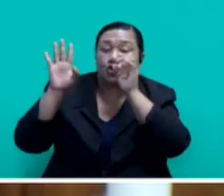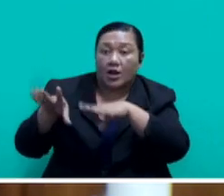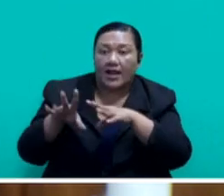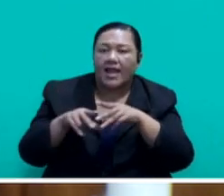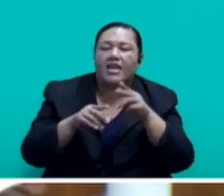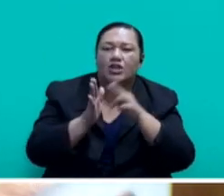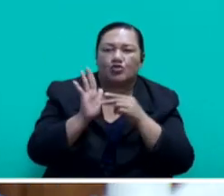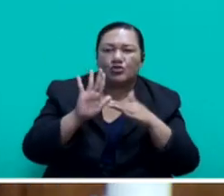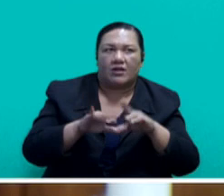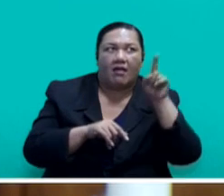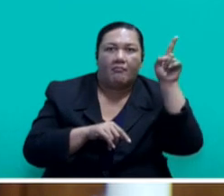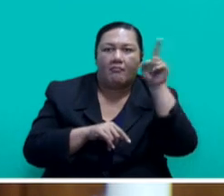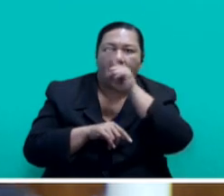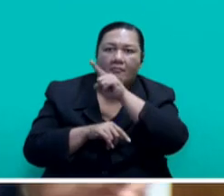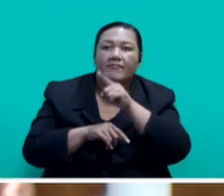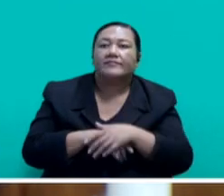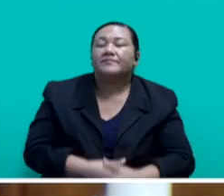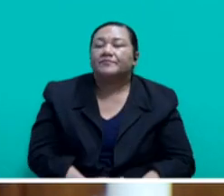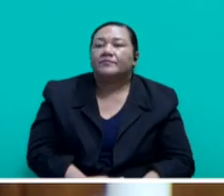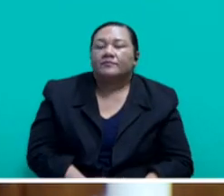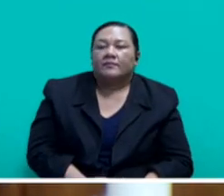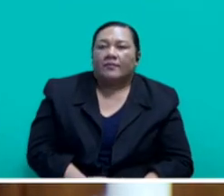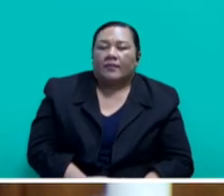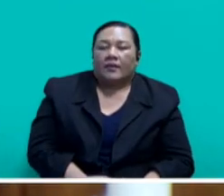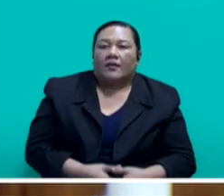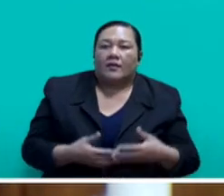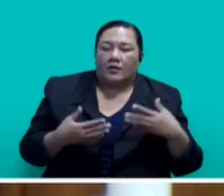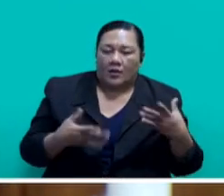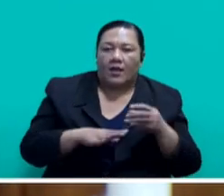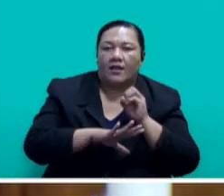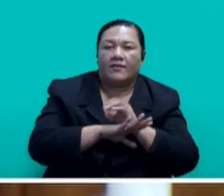invite them to ask those workers, Mr. Speaker. They will get an earful.